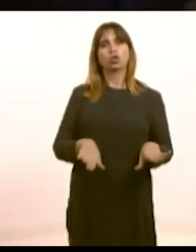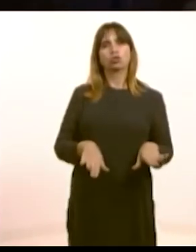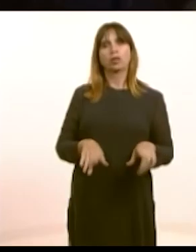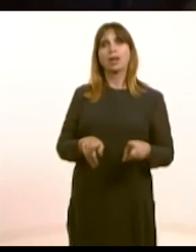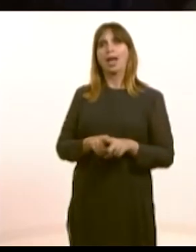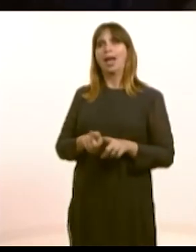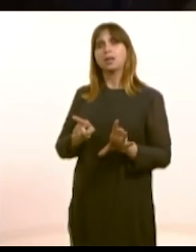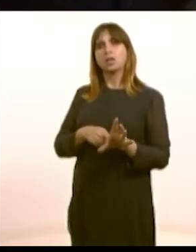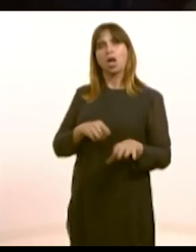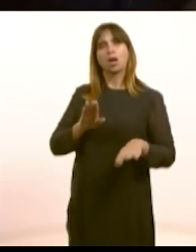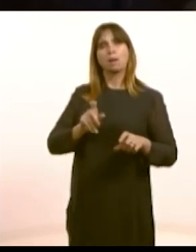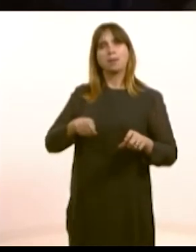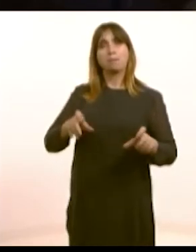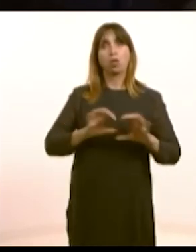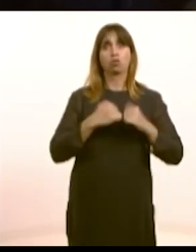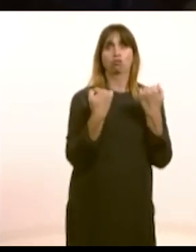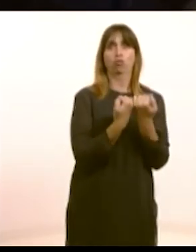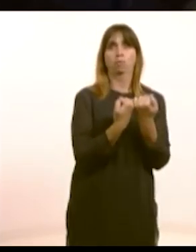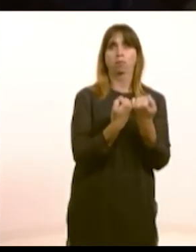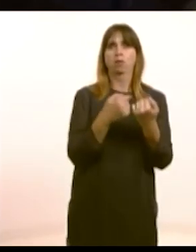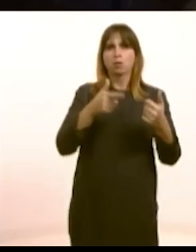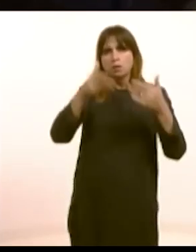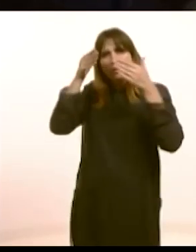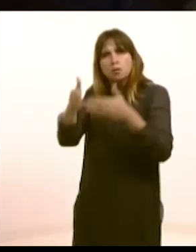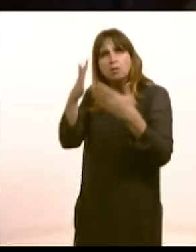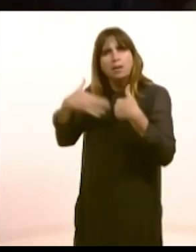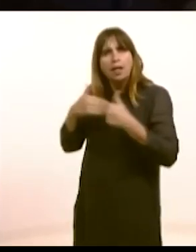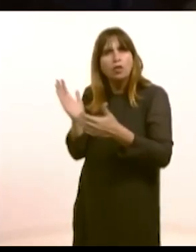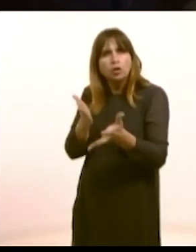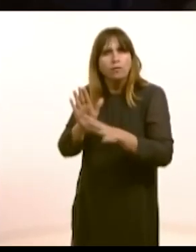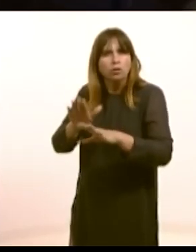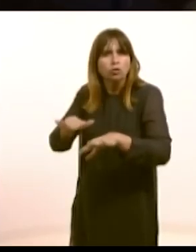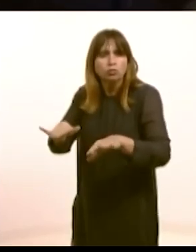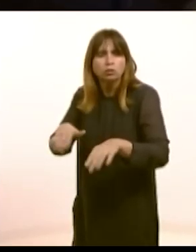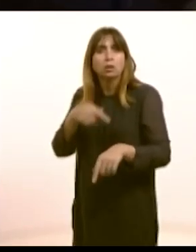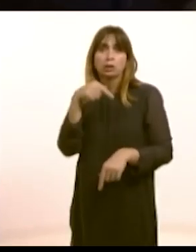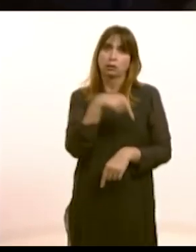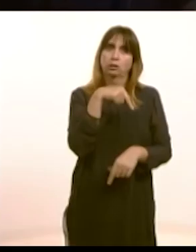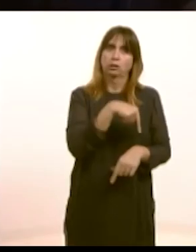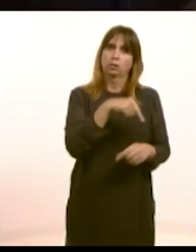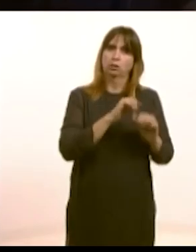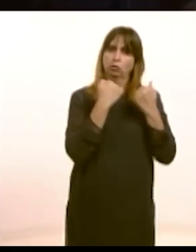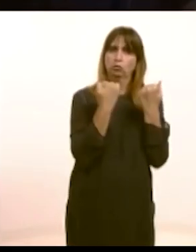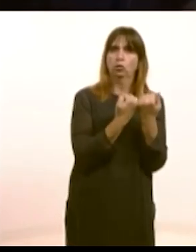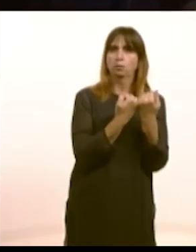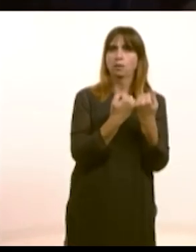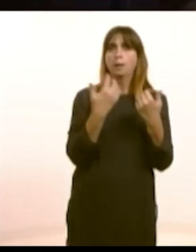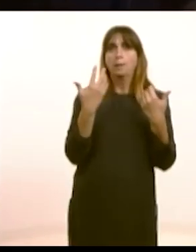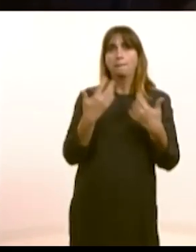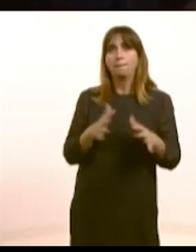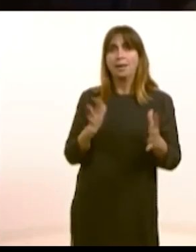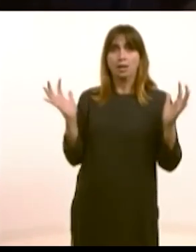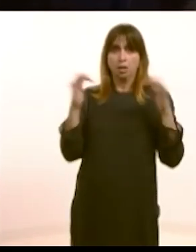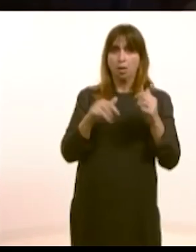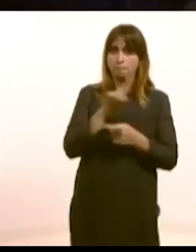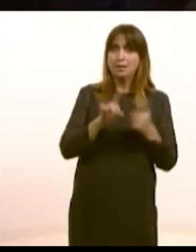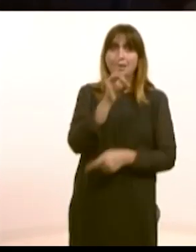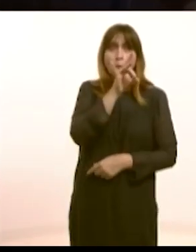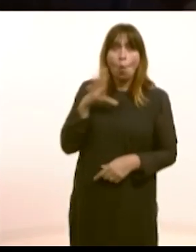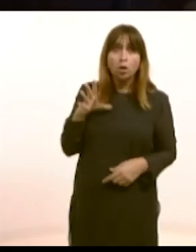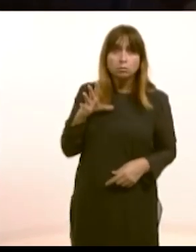group, dedicated to performing mental health services for children and young people, has only met once since the